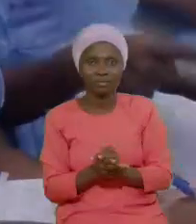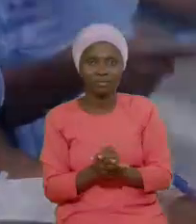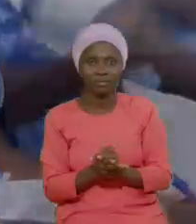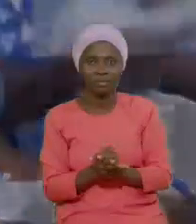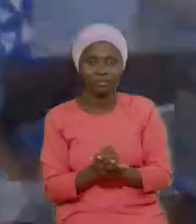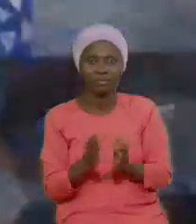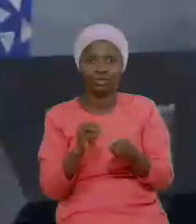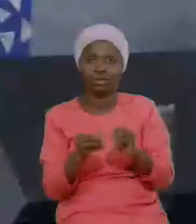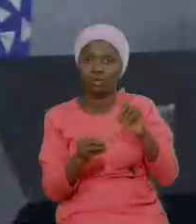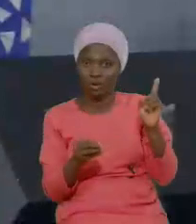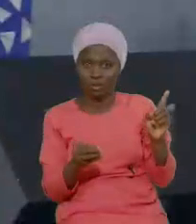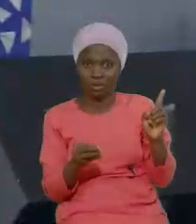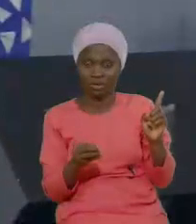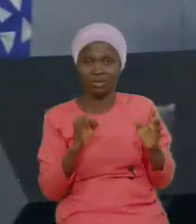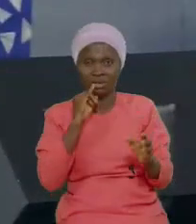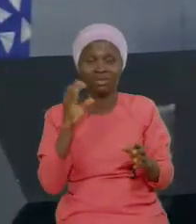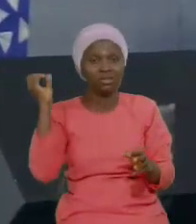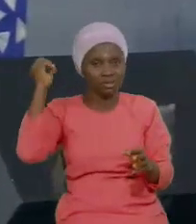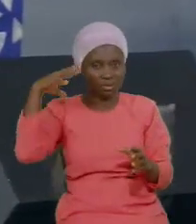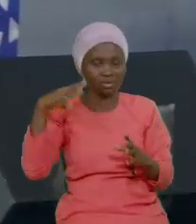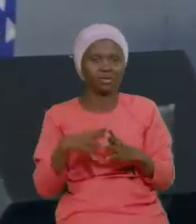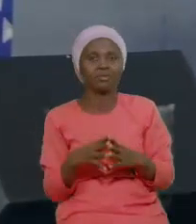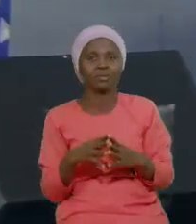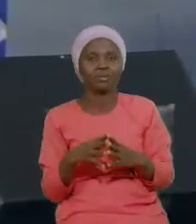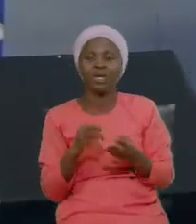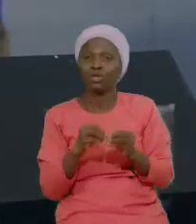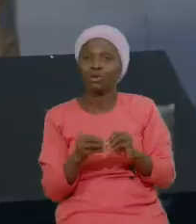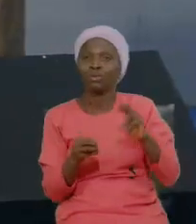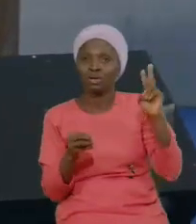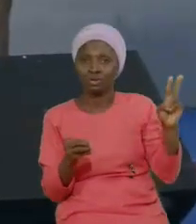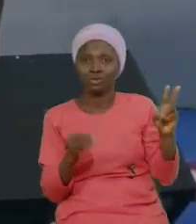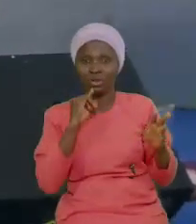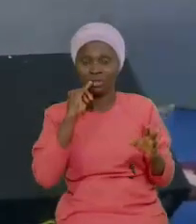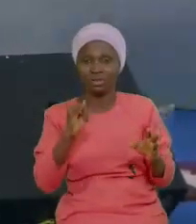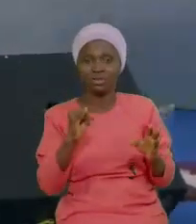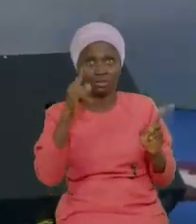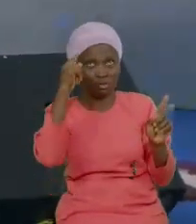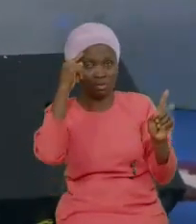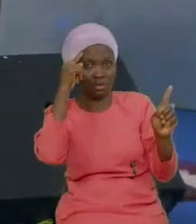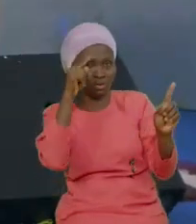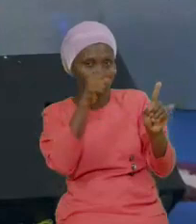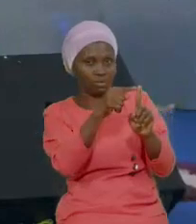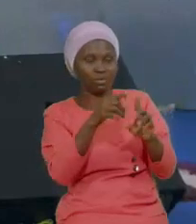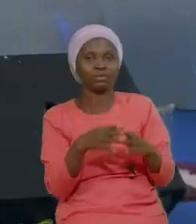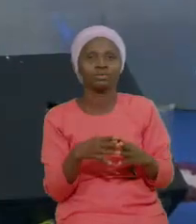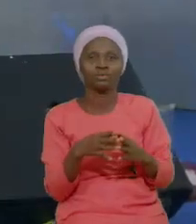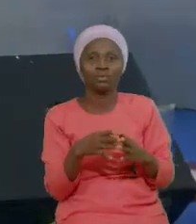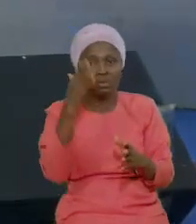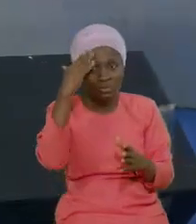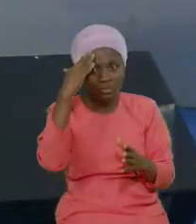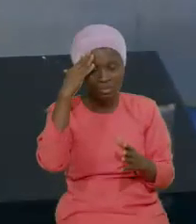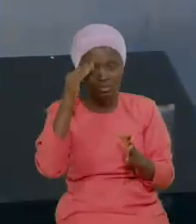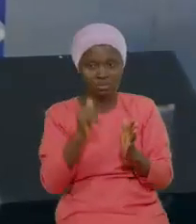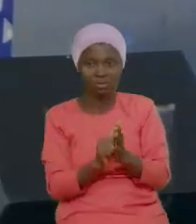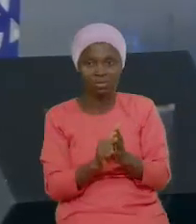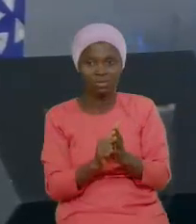Number one is grace. Number two is goal. You know, football, we